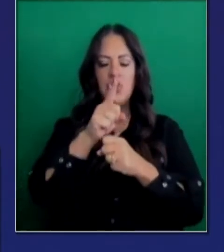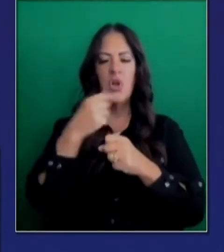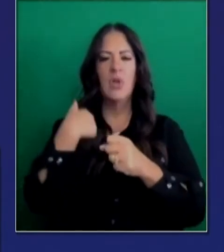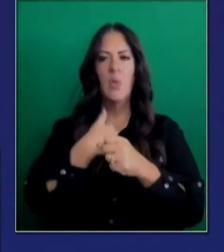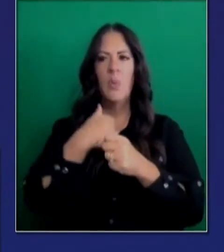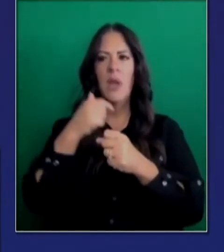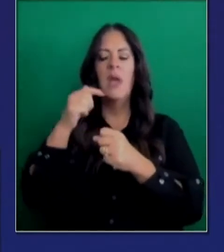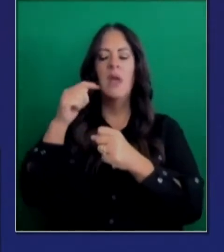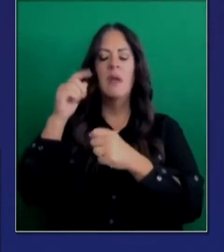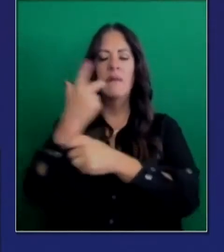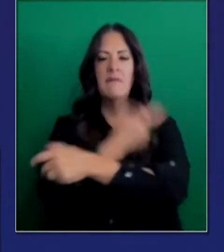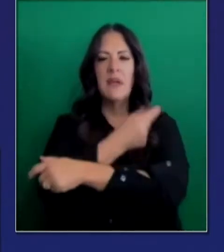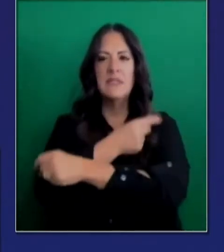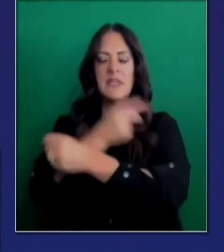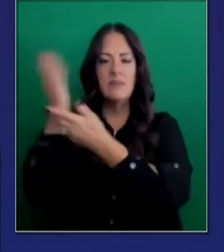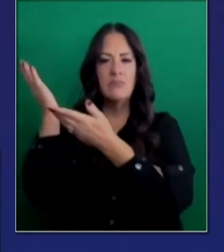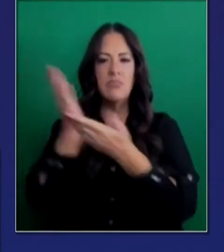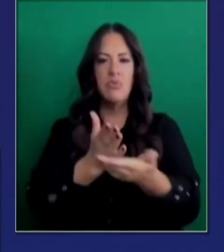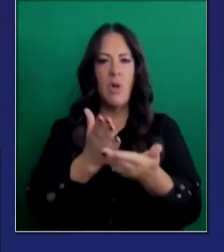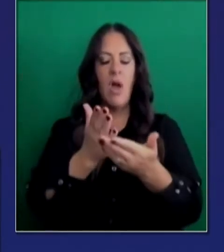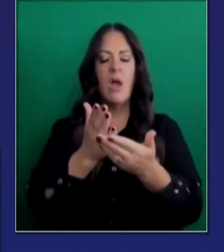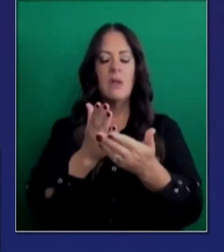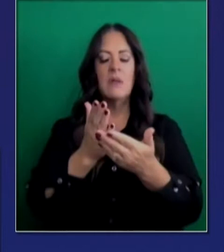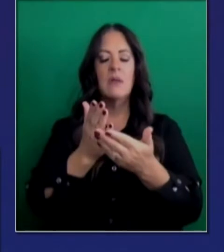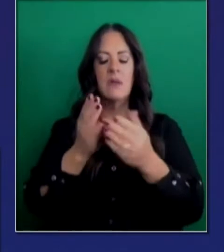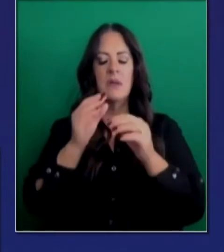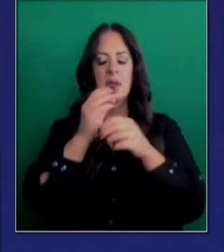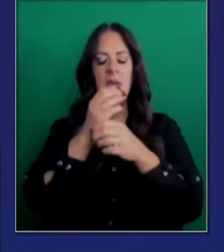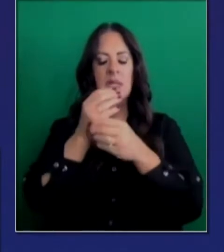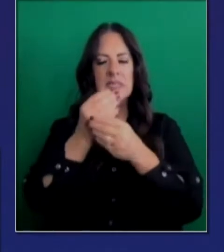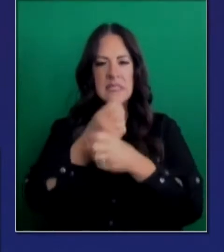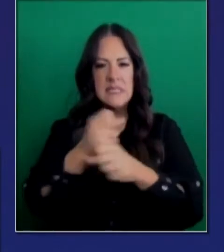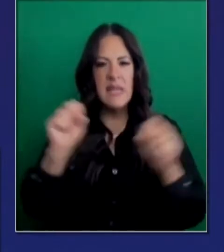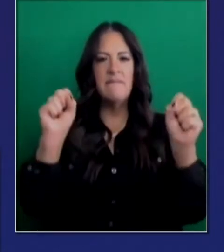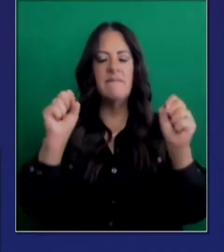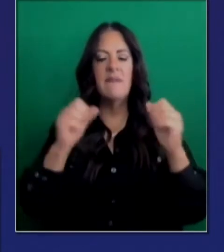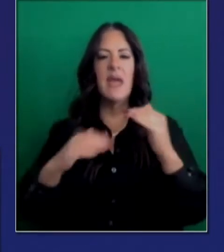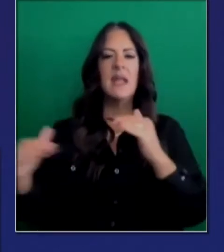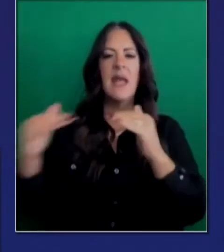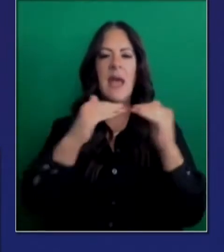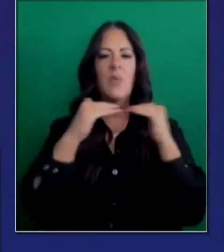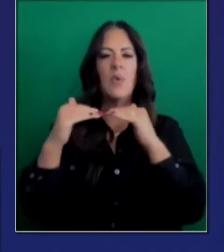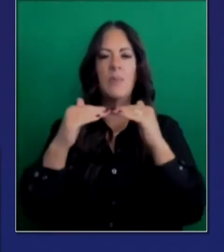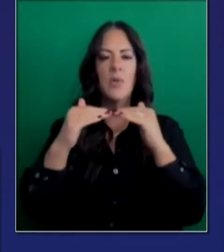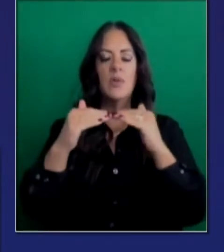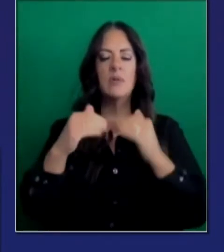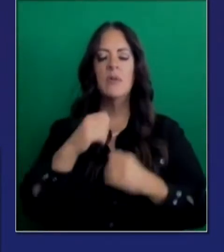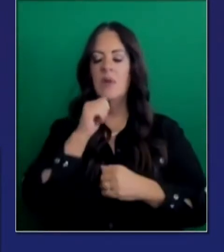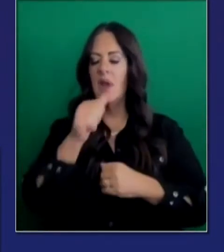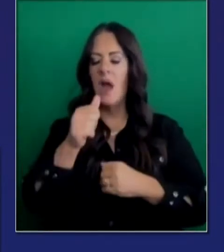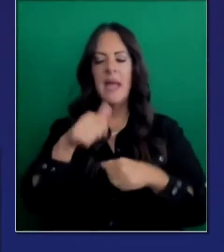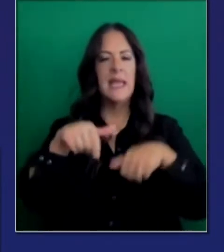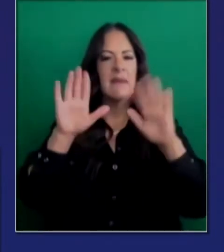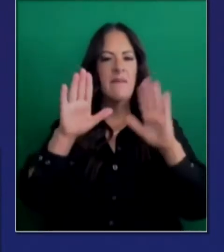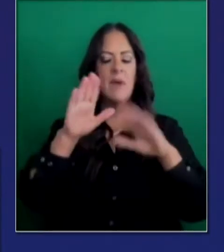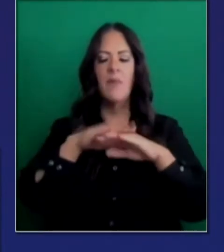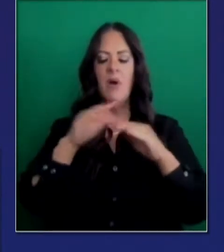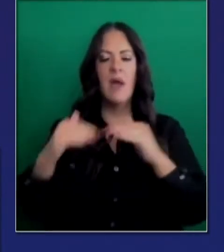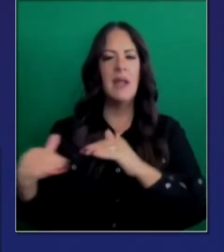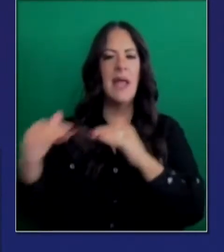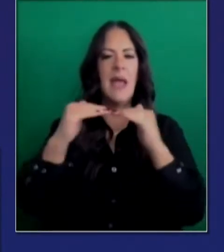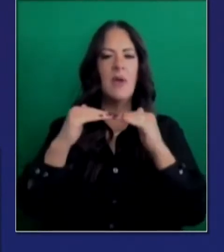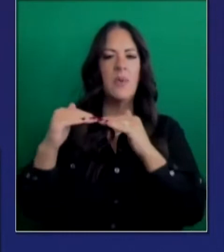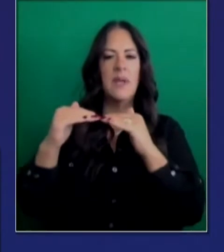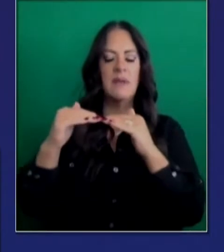losing sight of the issue of equity. We're not losing sight of the imperative to prioritize